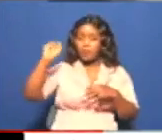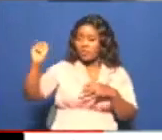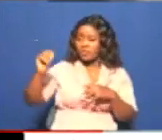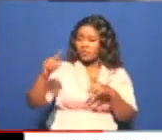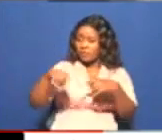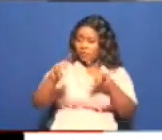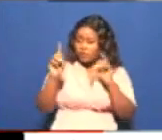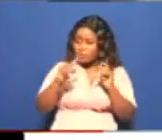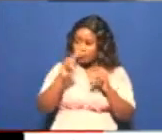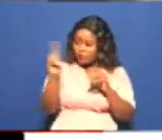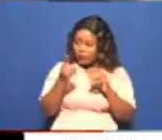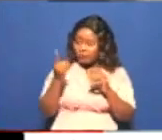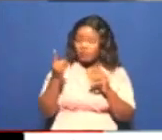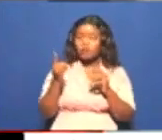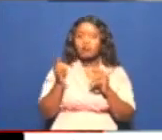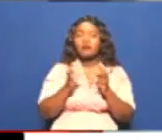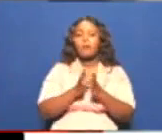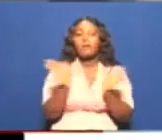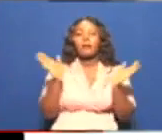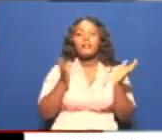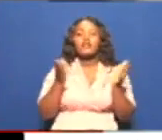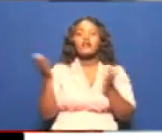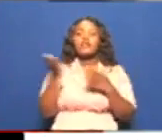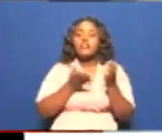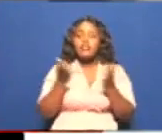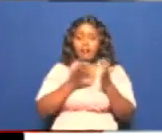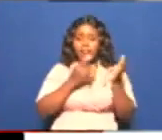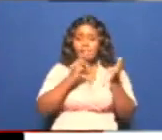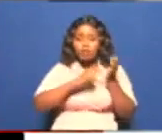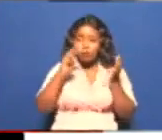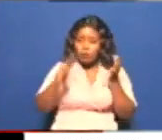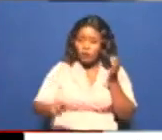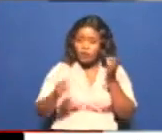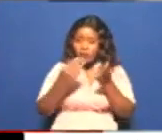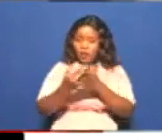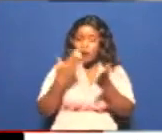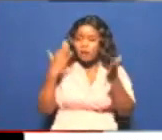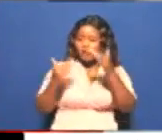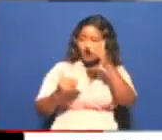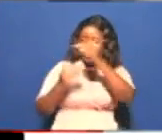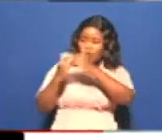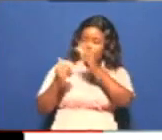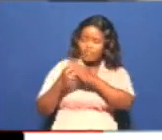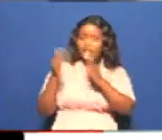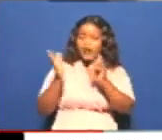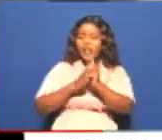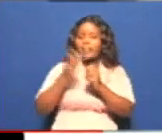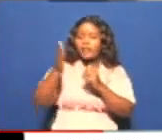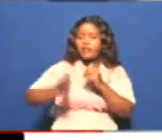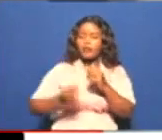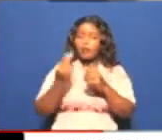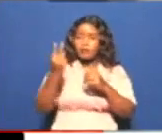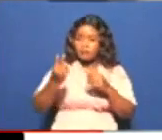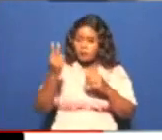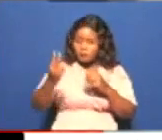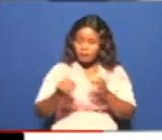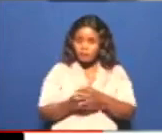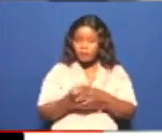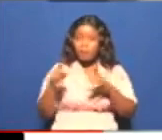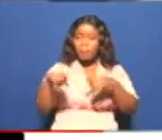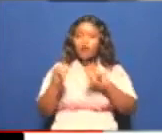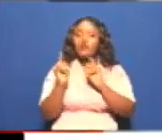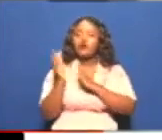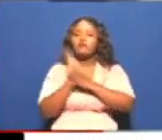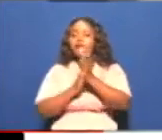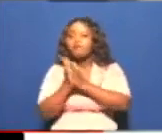and venture into politics even before the 9th February set deadline. Natembeya is eyeing to replace Patrick Khaemba as the